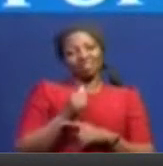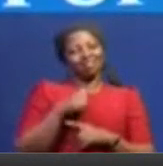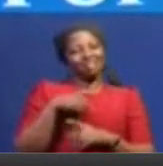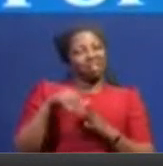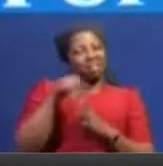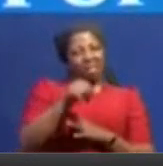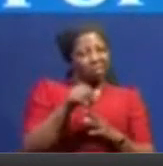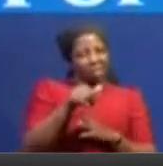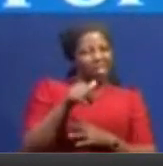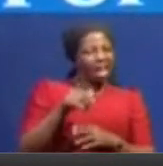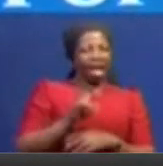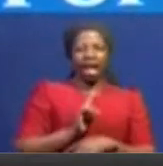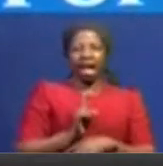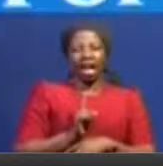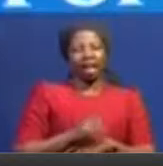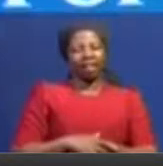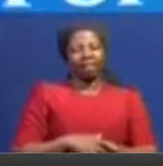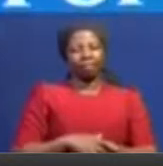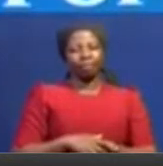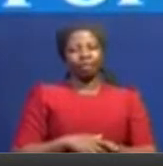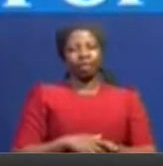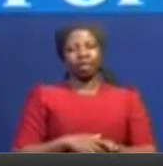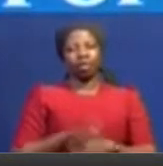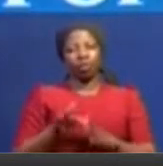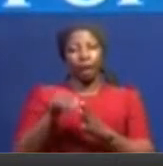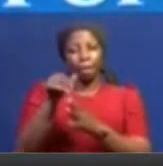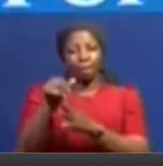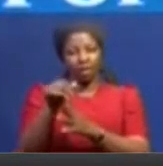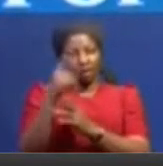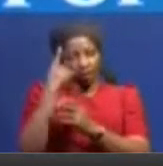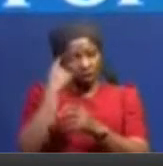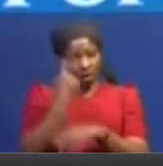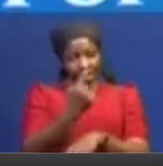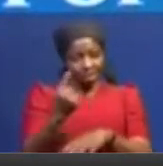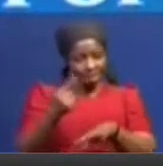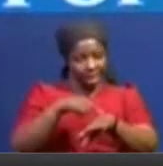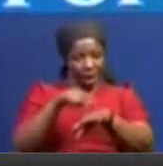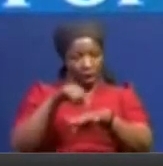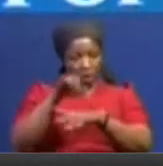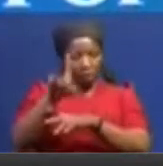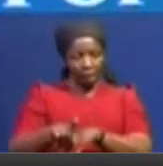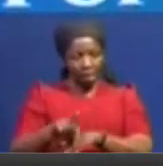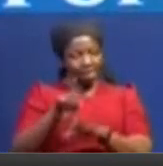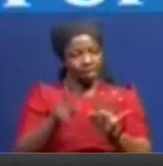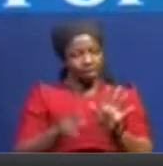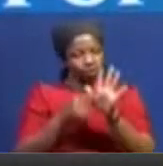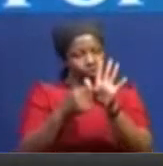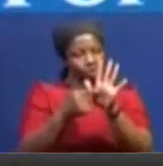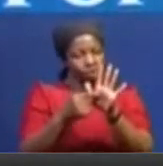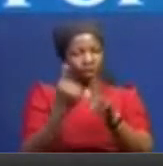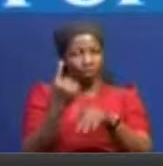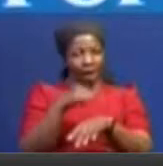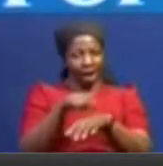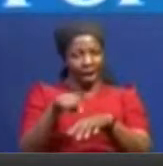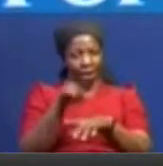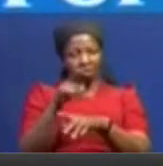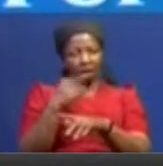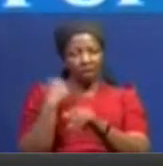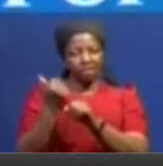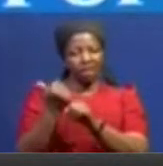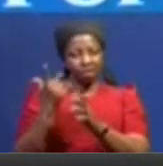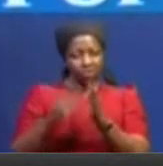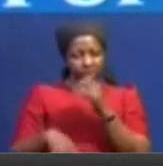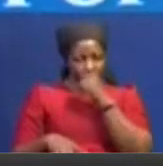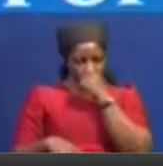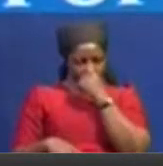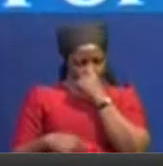able to prove it. Actually, it's paid per hour. You must be able to account for each hour of what you have been doing. So I bring